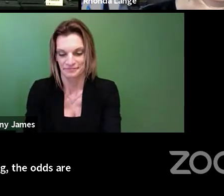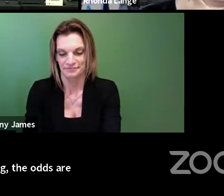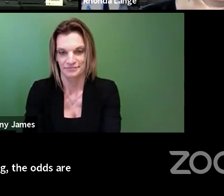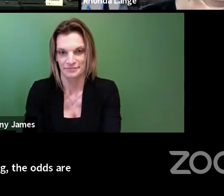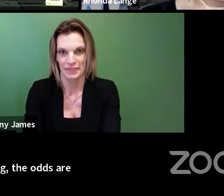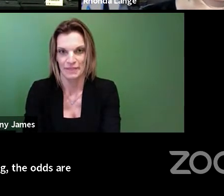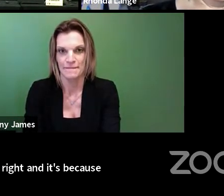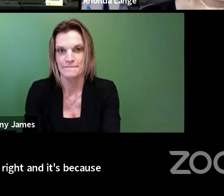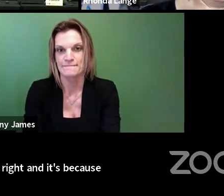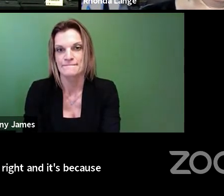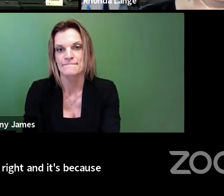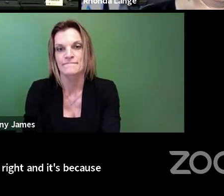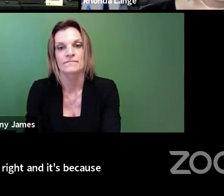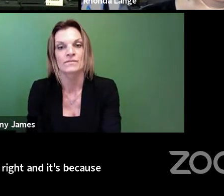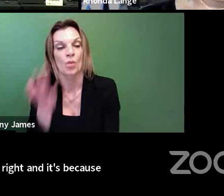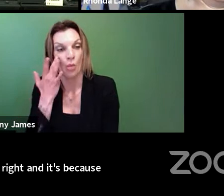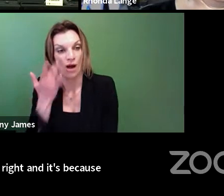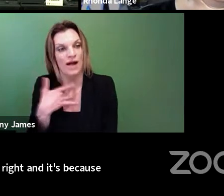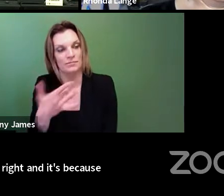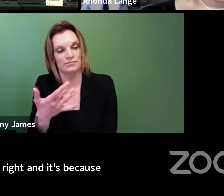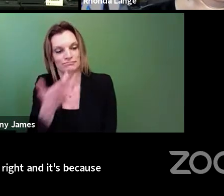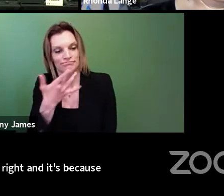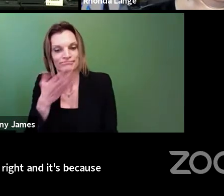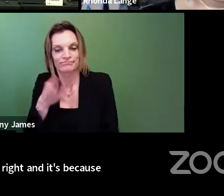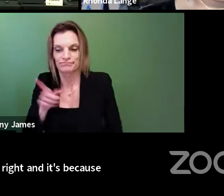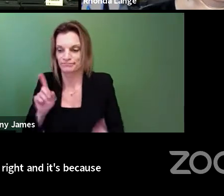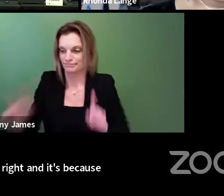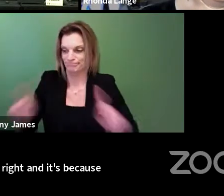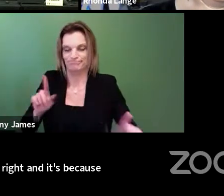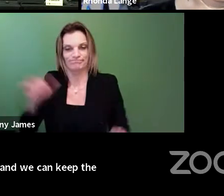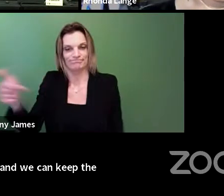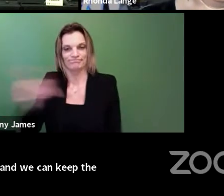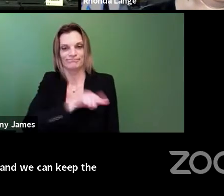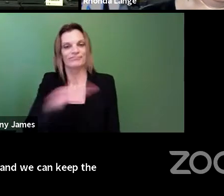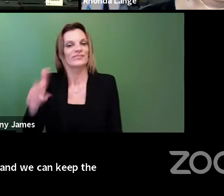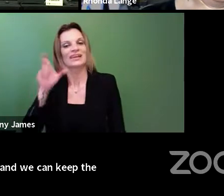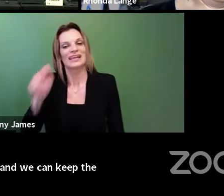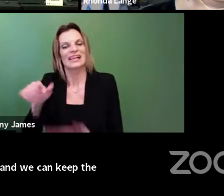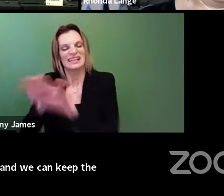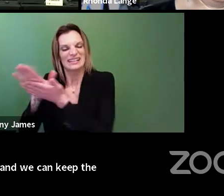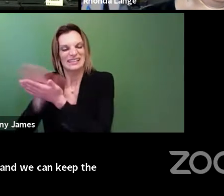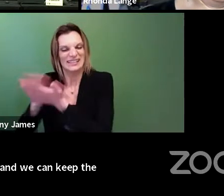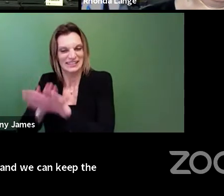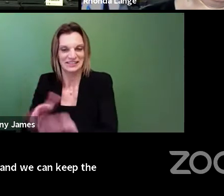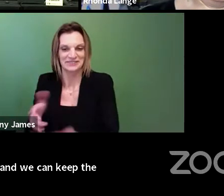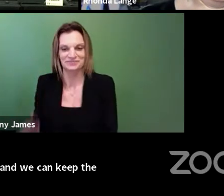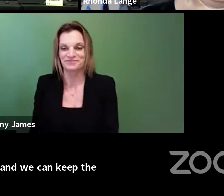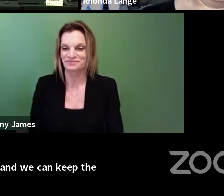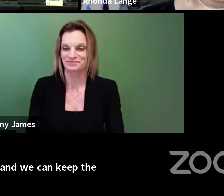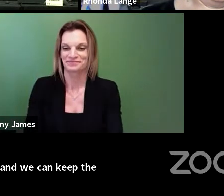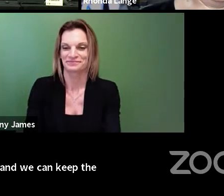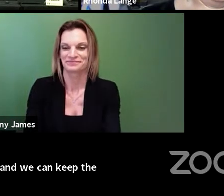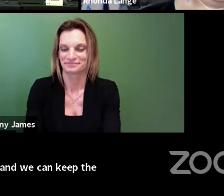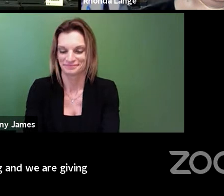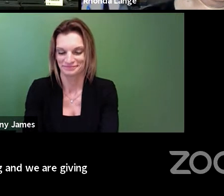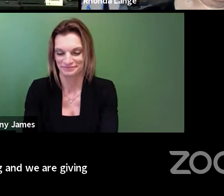things sanitized, then we can keep the flow if you're kind of moving from, and we're giving her some sit down time too.